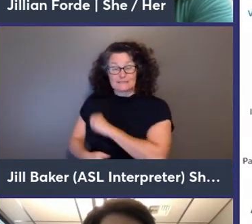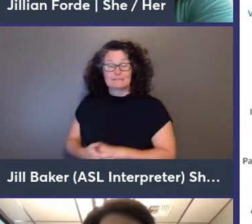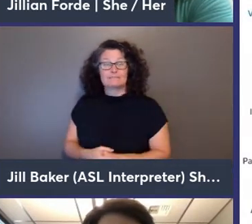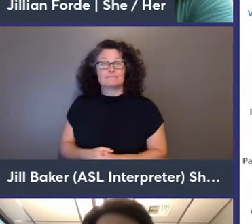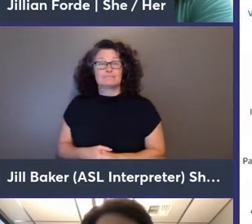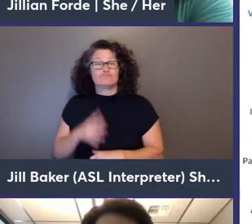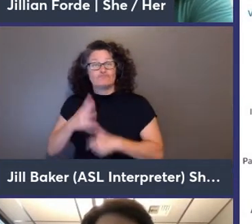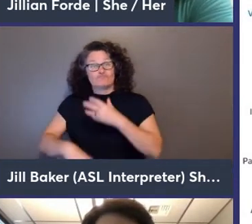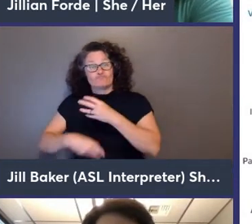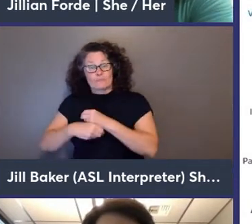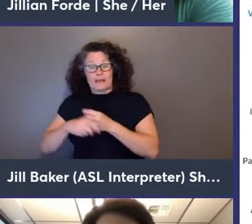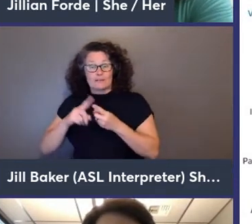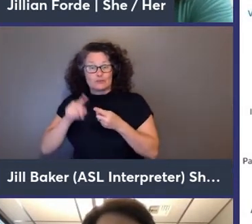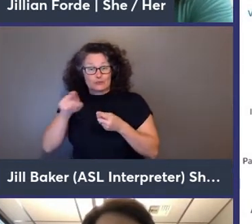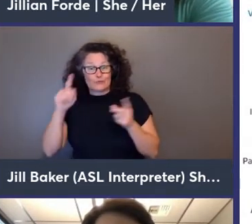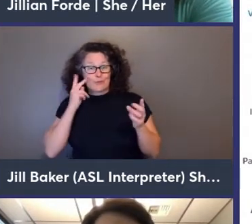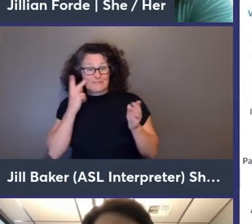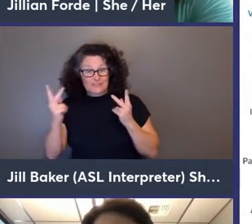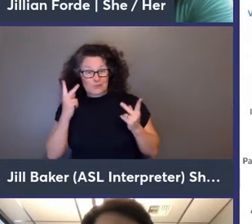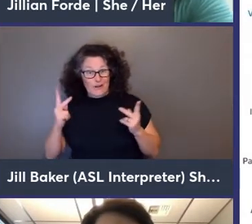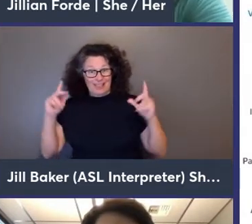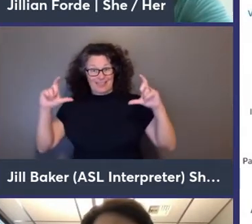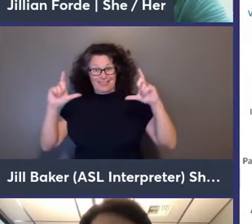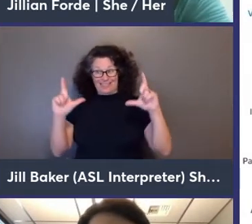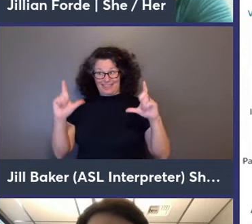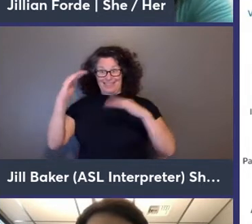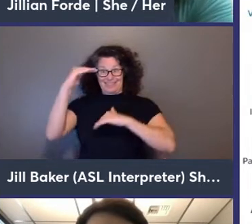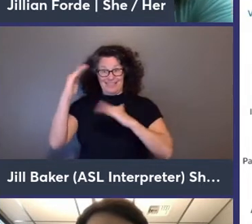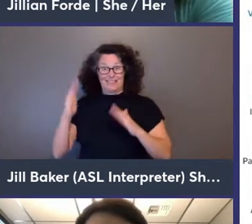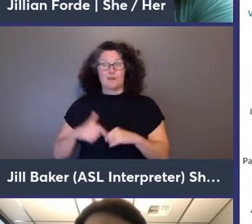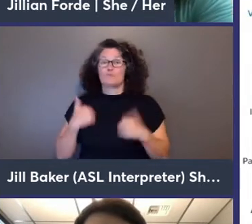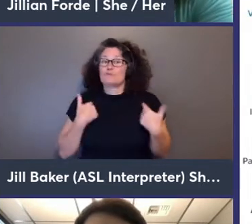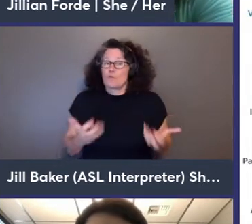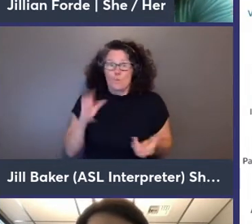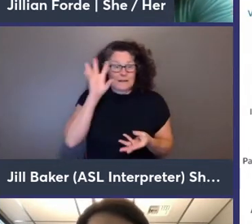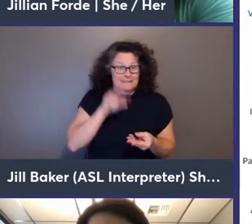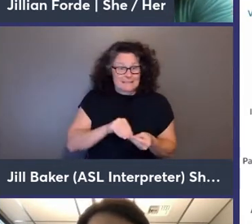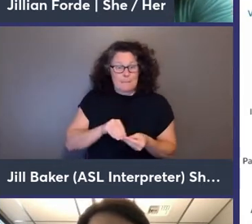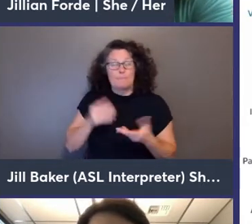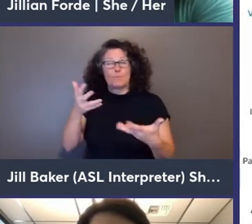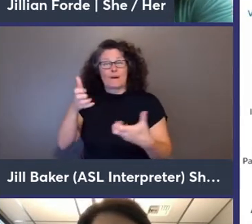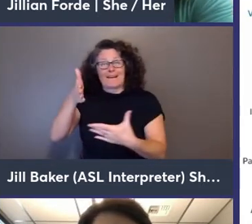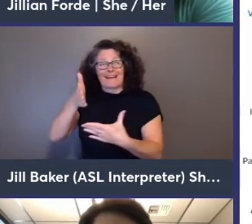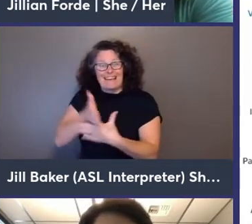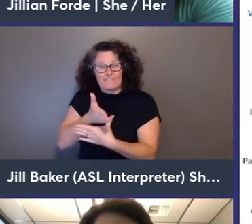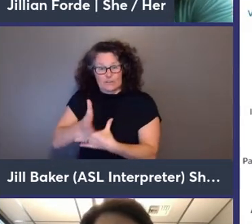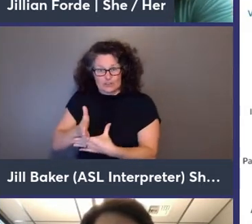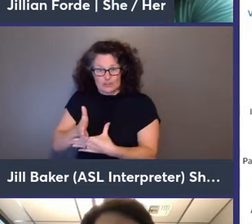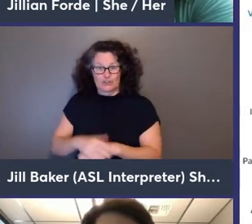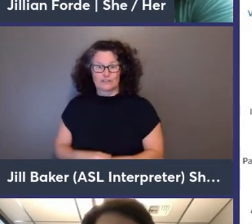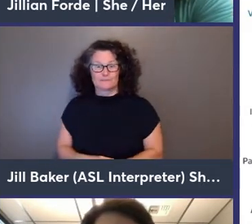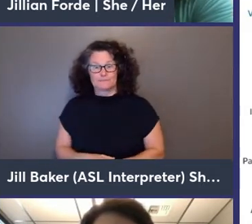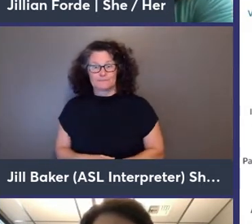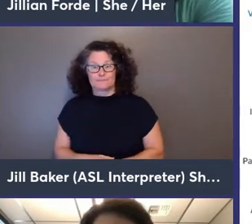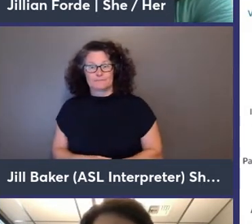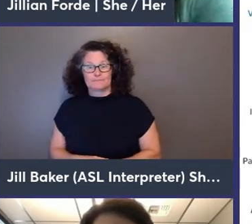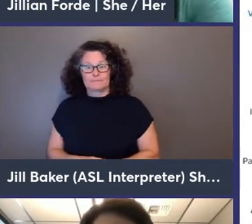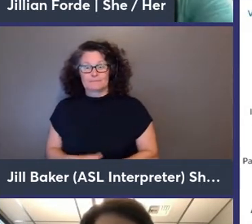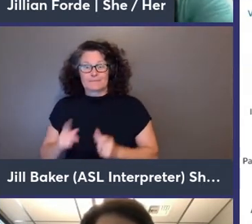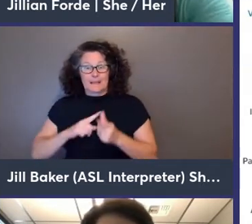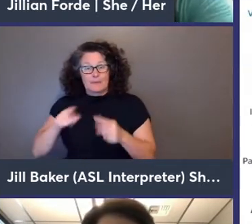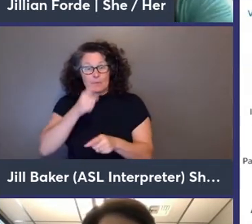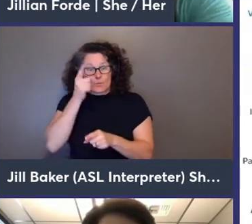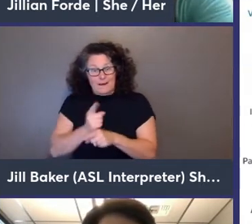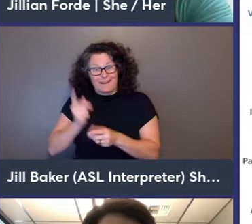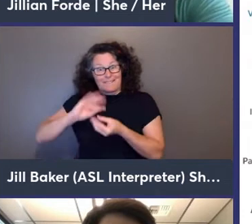in individual. And again, we don't want a sum, we want average. Let's change to be the average. Now we have the correct